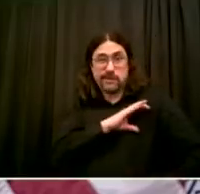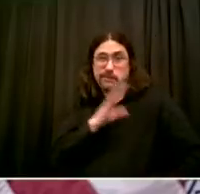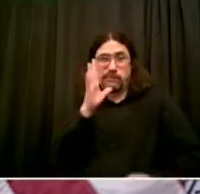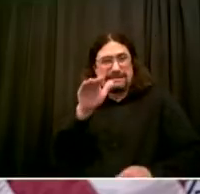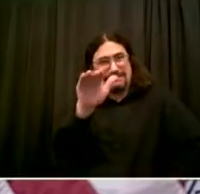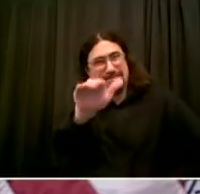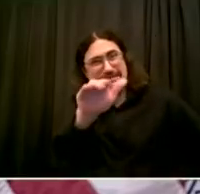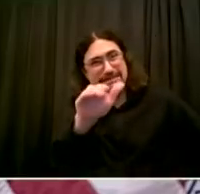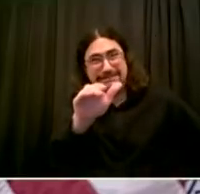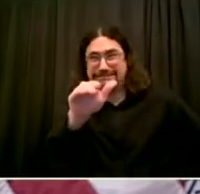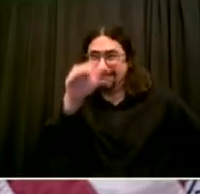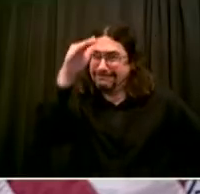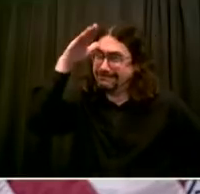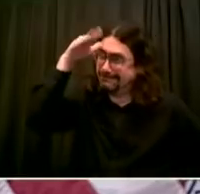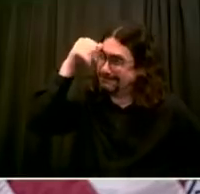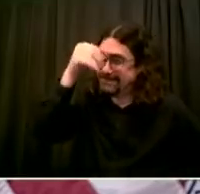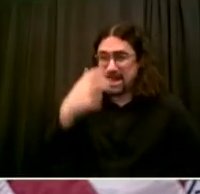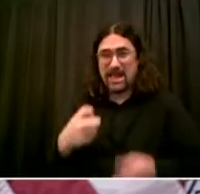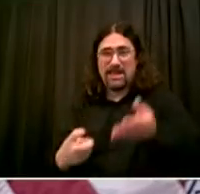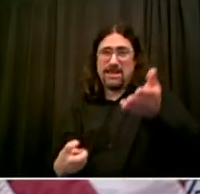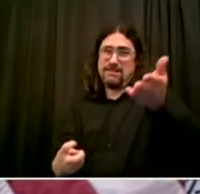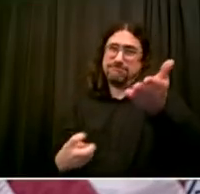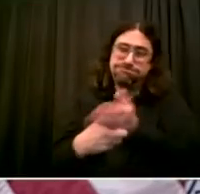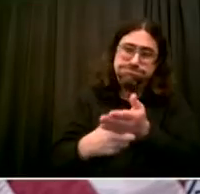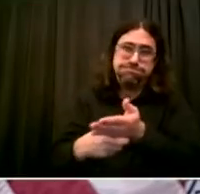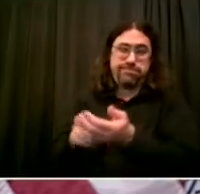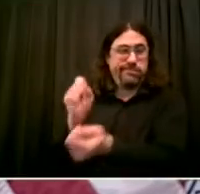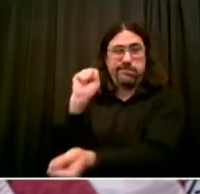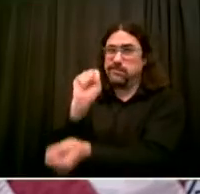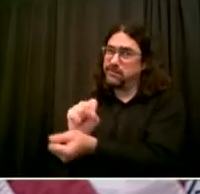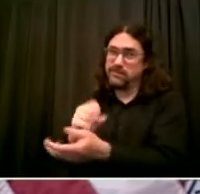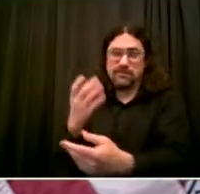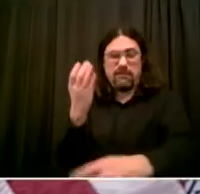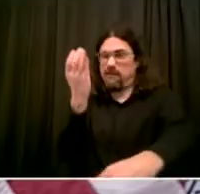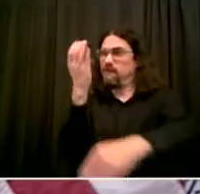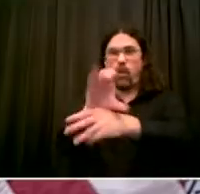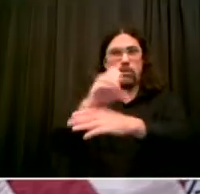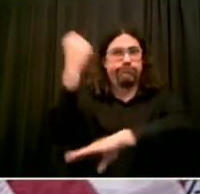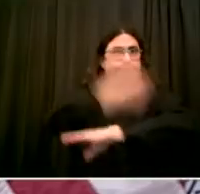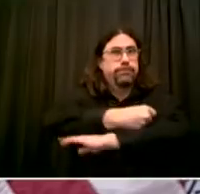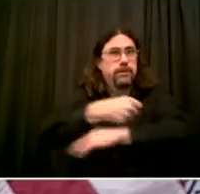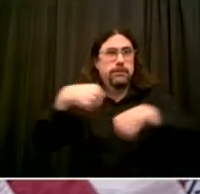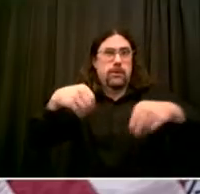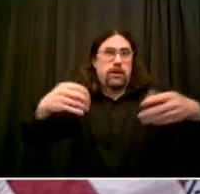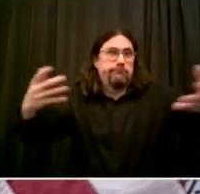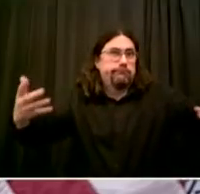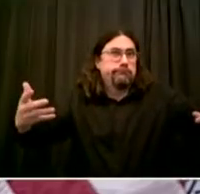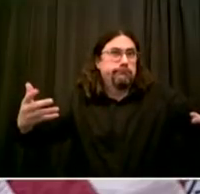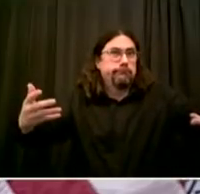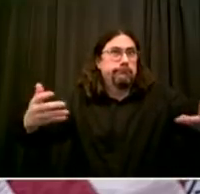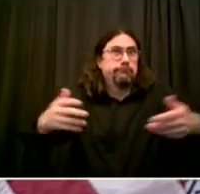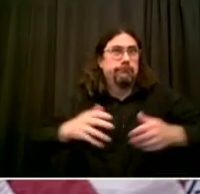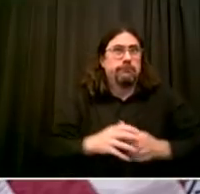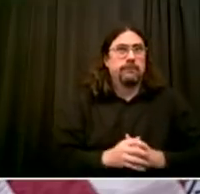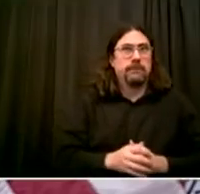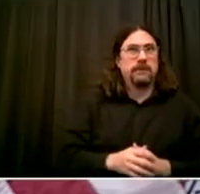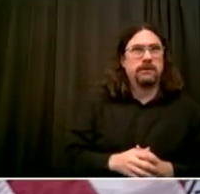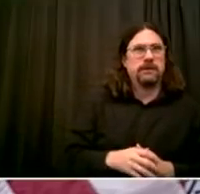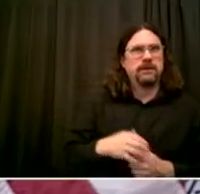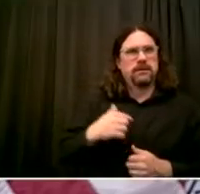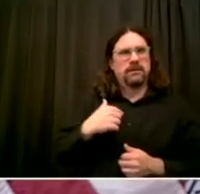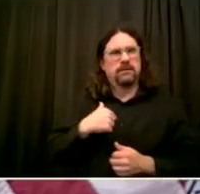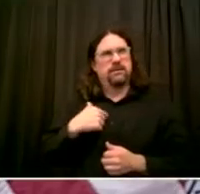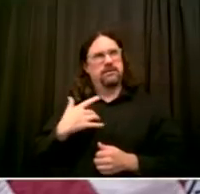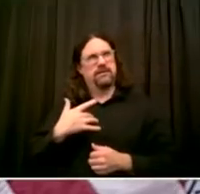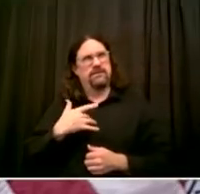we've seen steady progress. I'm looking at the state indicators, 5 out of 7 now completed. We're confident that we'll get there in the first